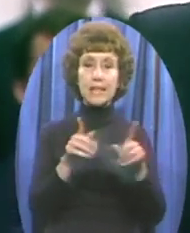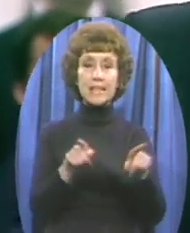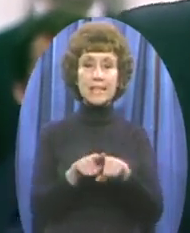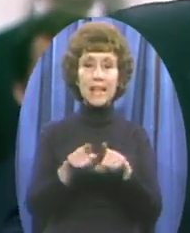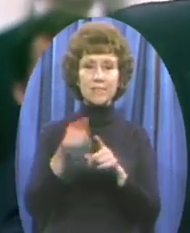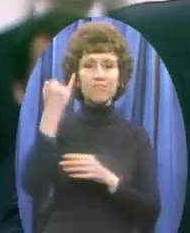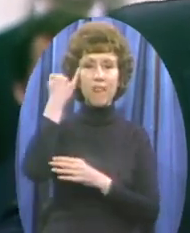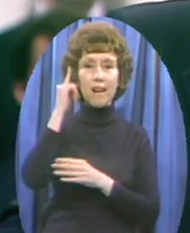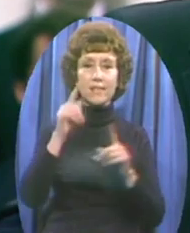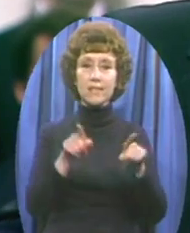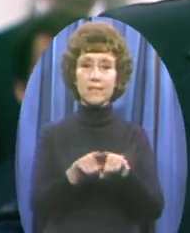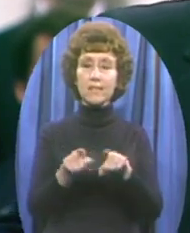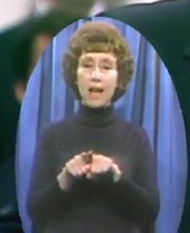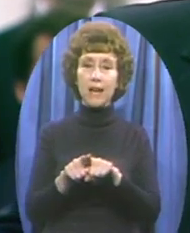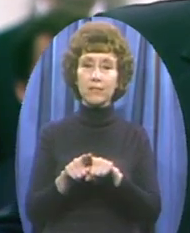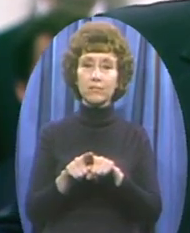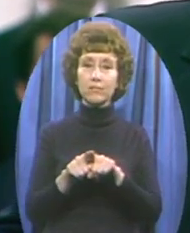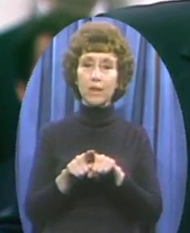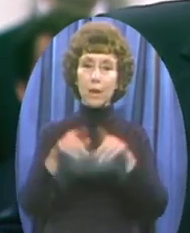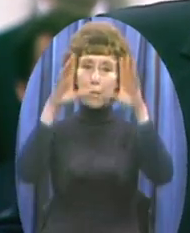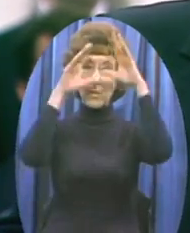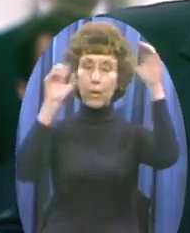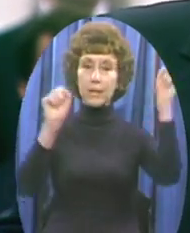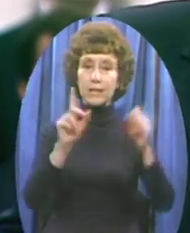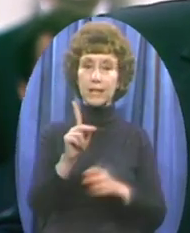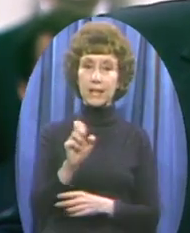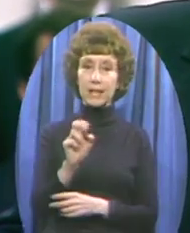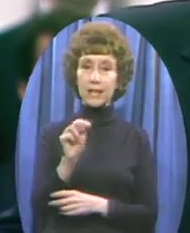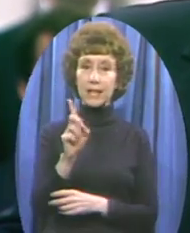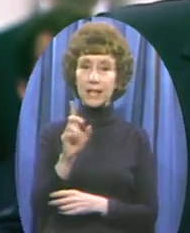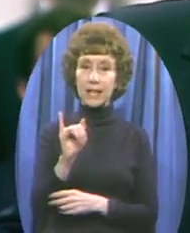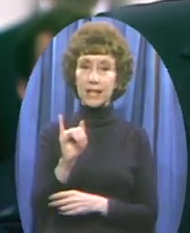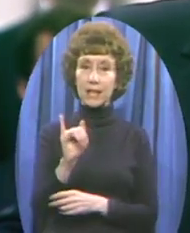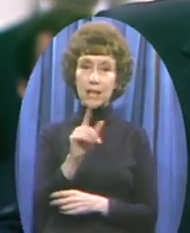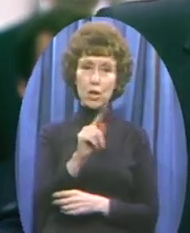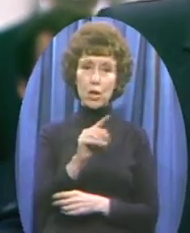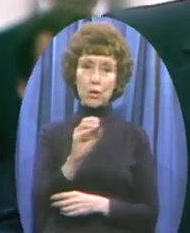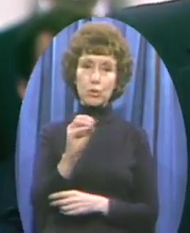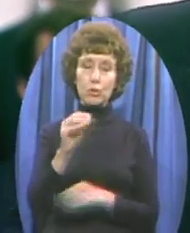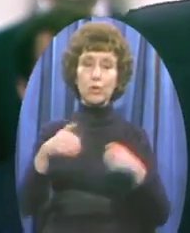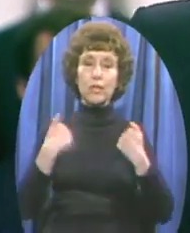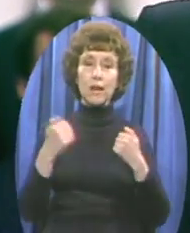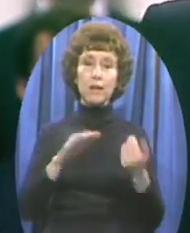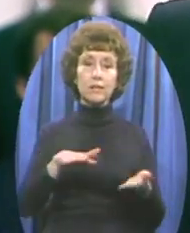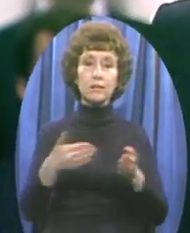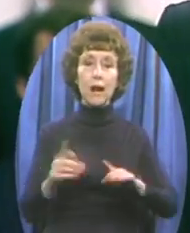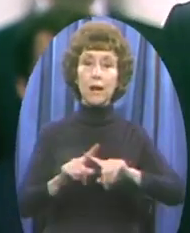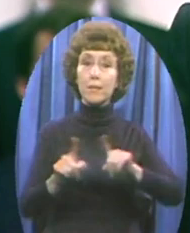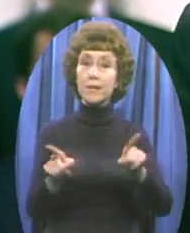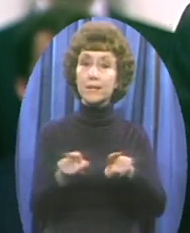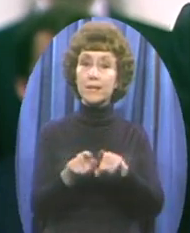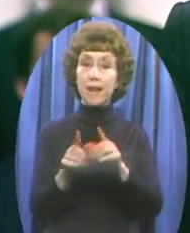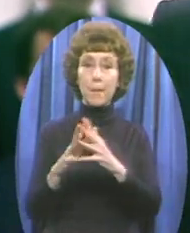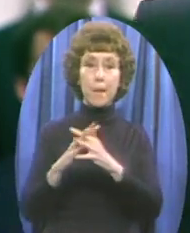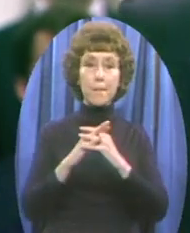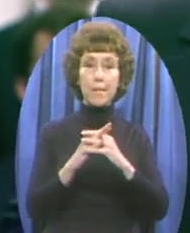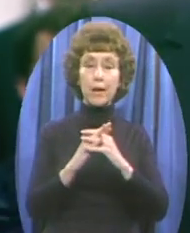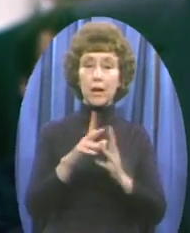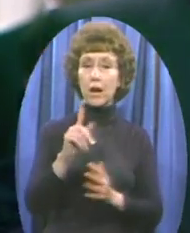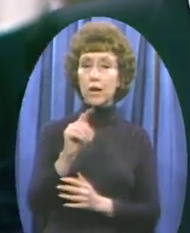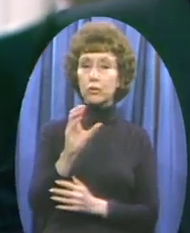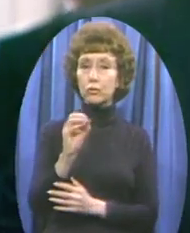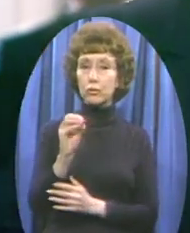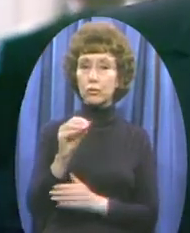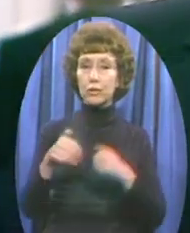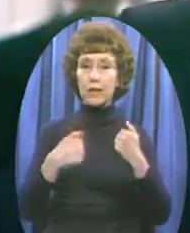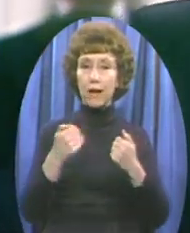young to die, and yet we are dying, and we're the hope of the world. What can we do about it? I'm delivering the message.